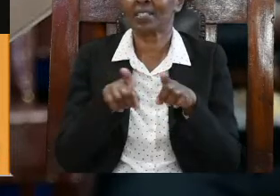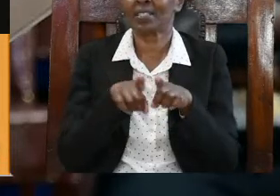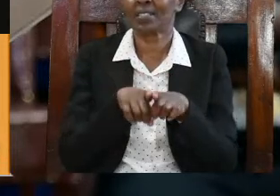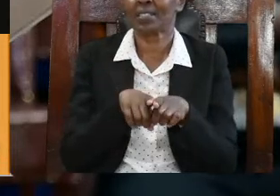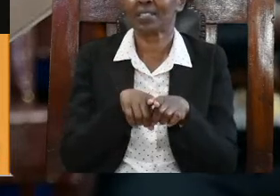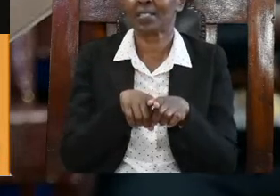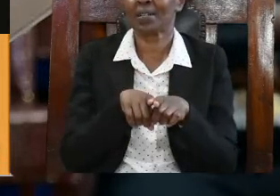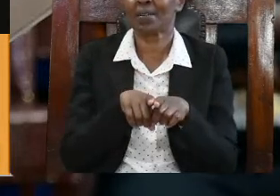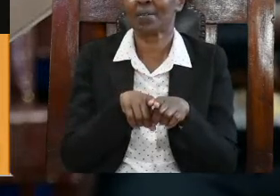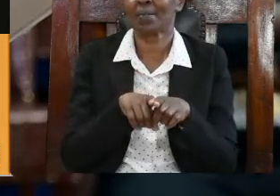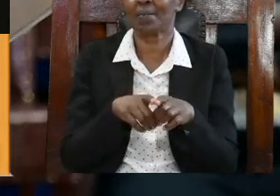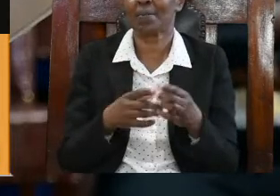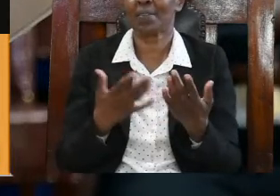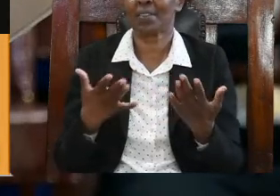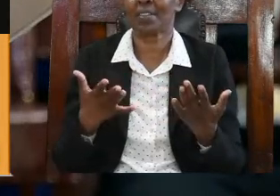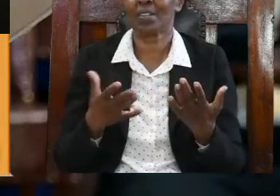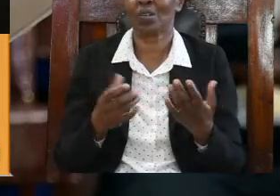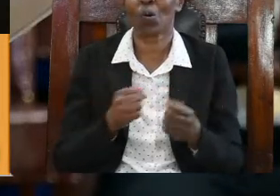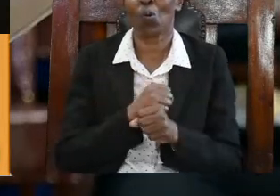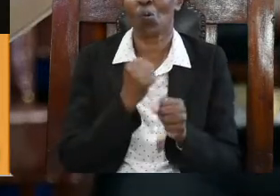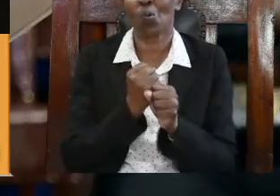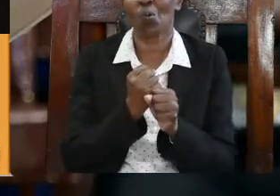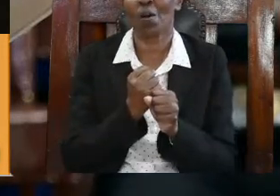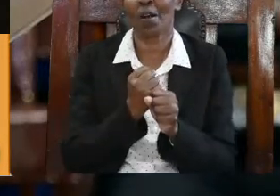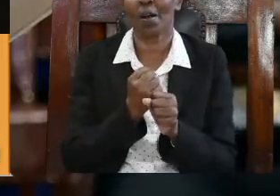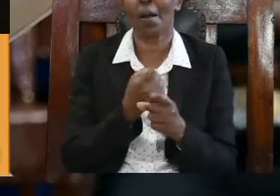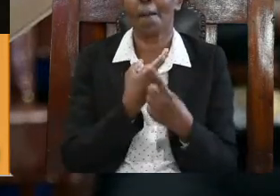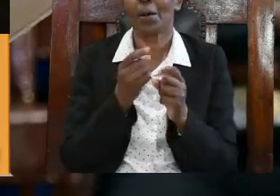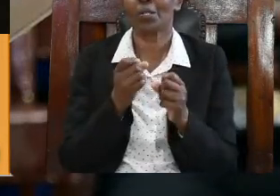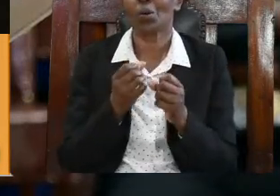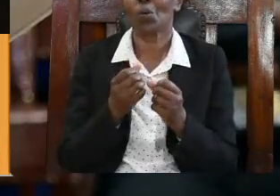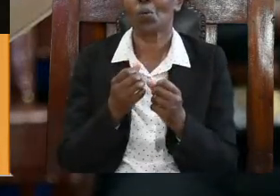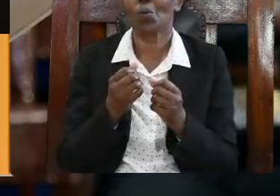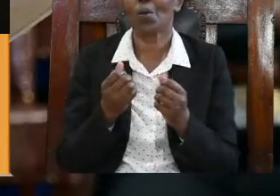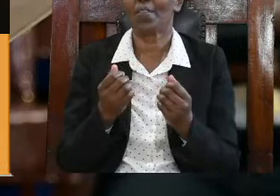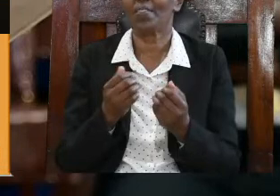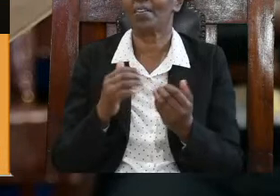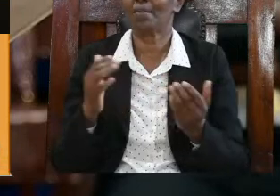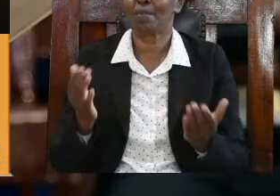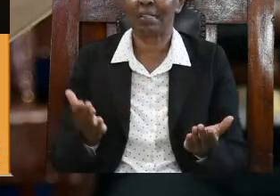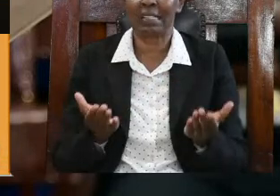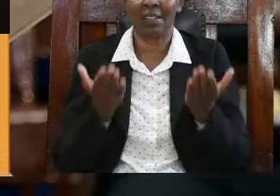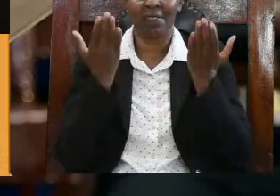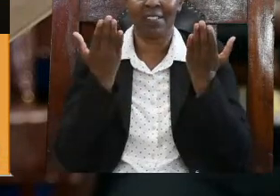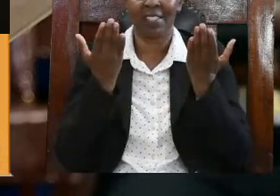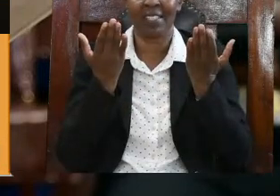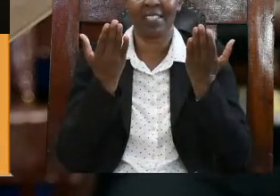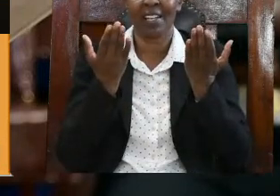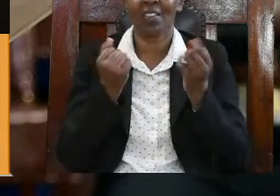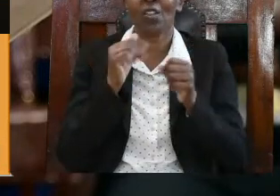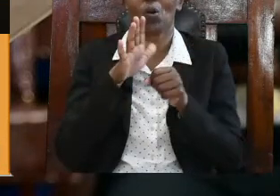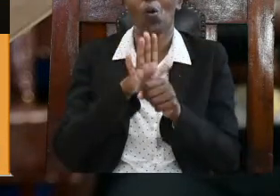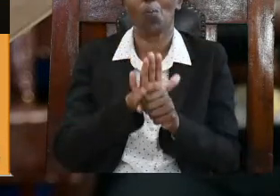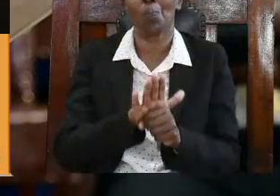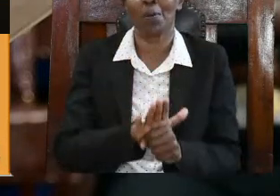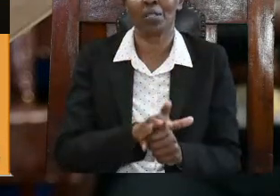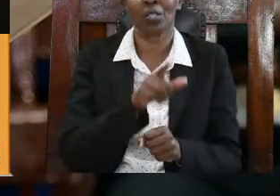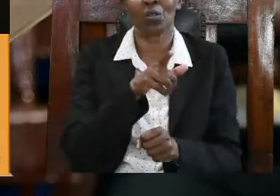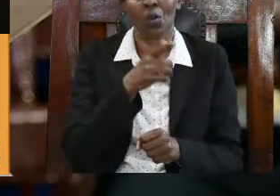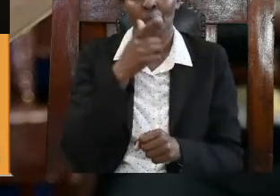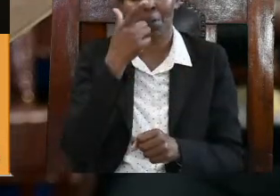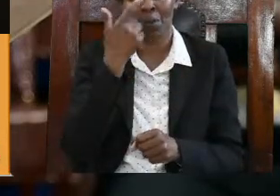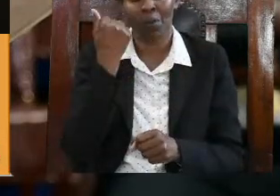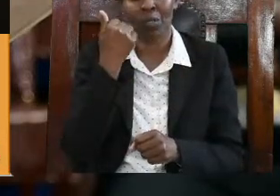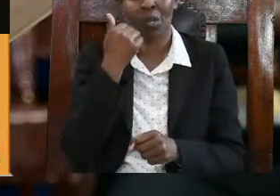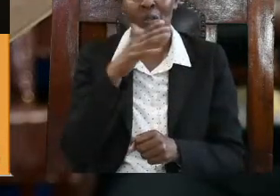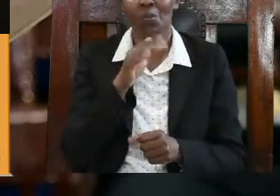as employee, but amepatio a position, and then they change and use that to inflict on you because your weakness is not